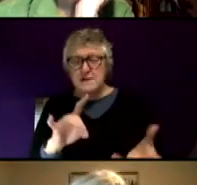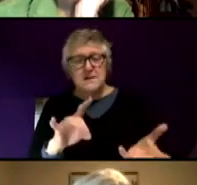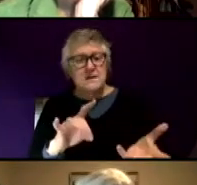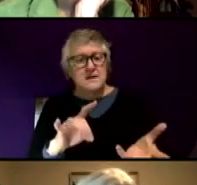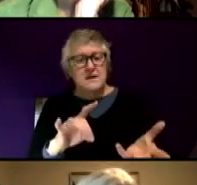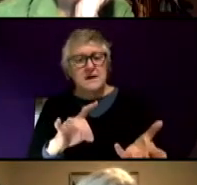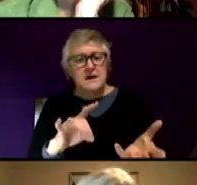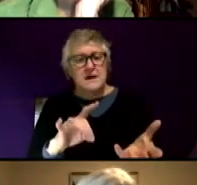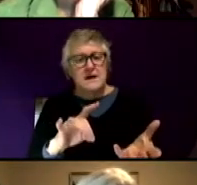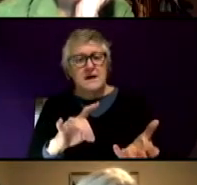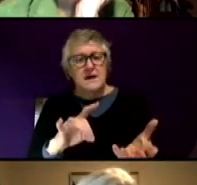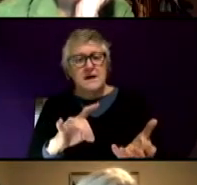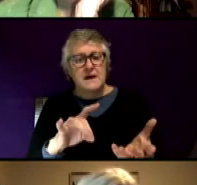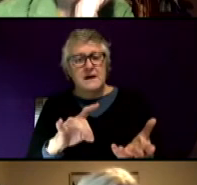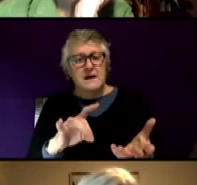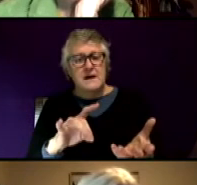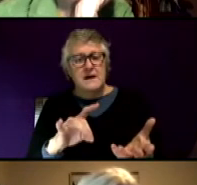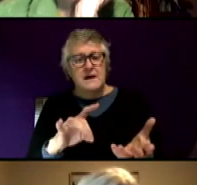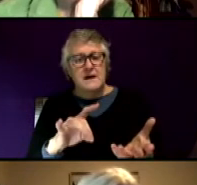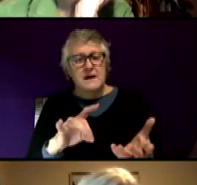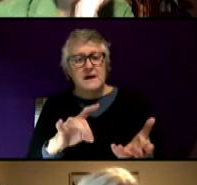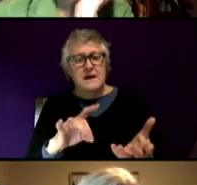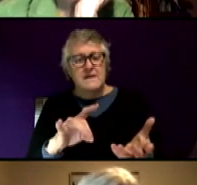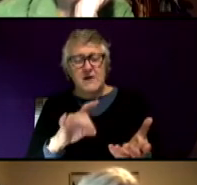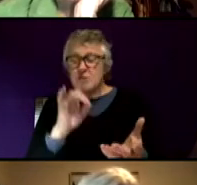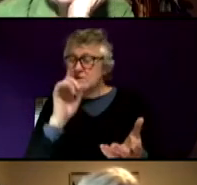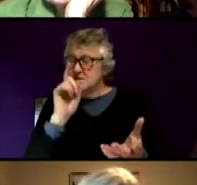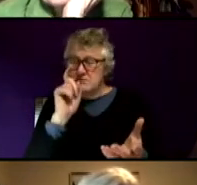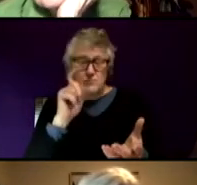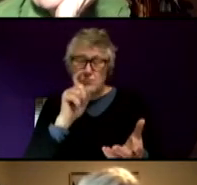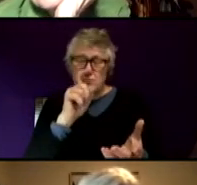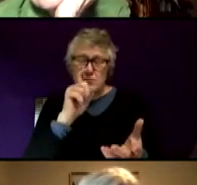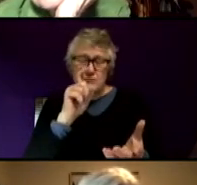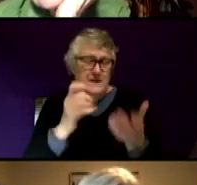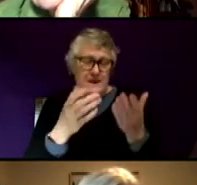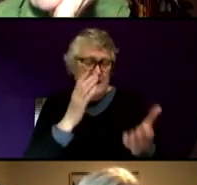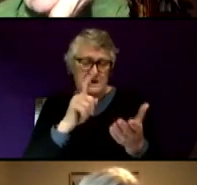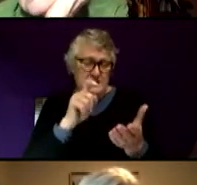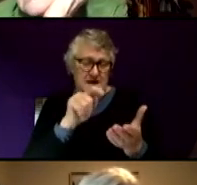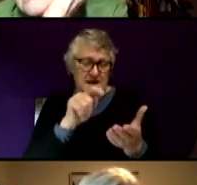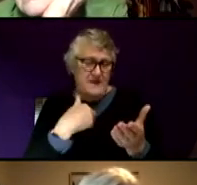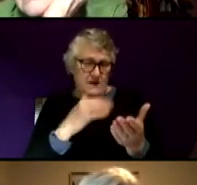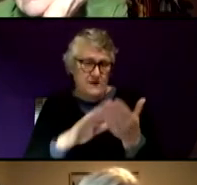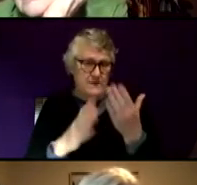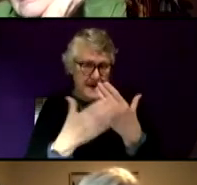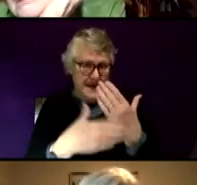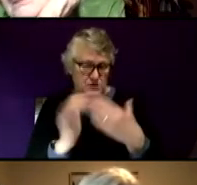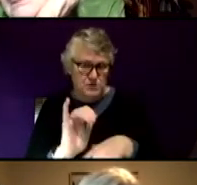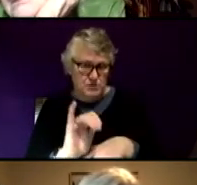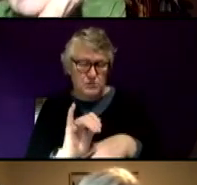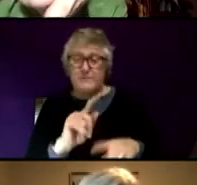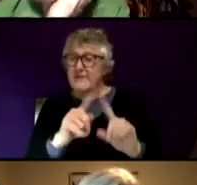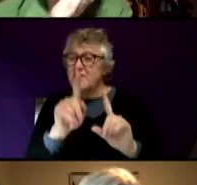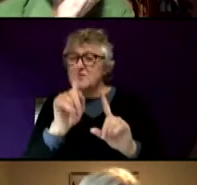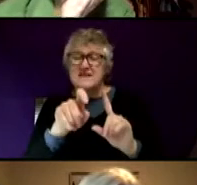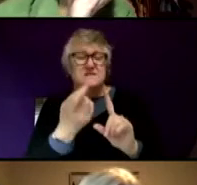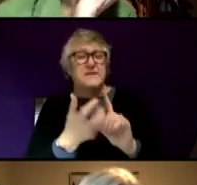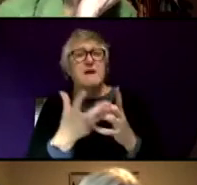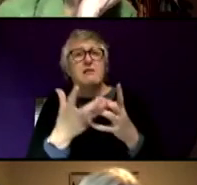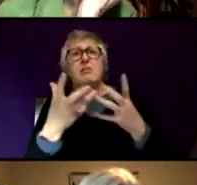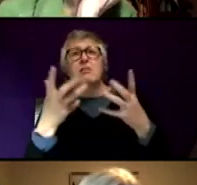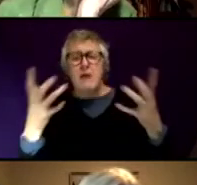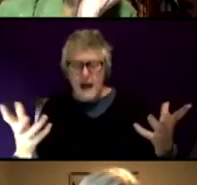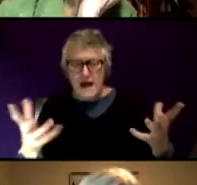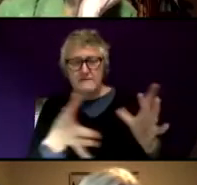There's gonna need to be a lot more, next, there's gonna be a lot, need to be a lot more coordination